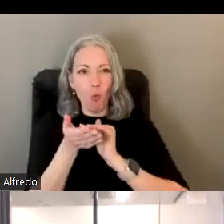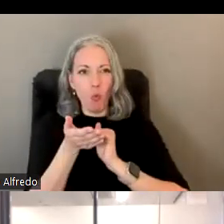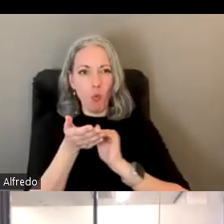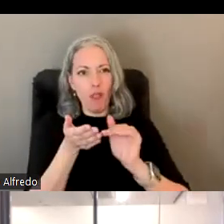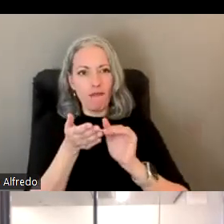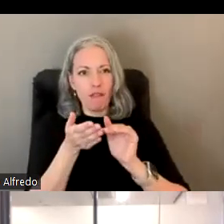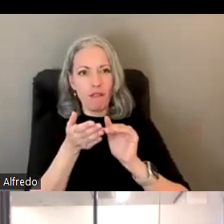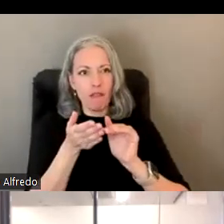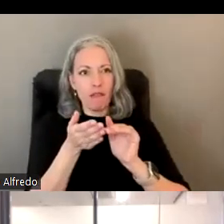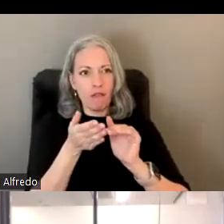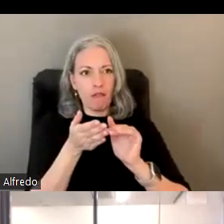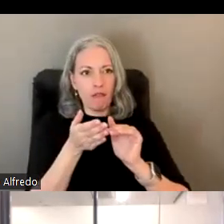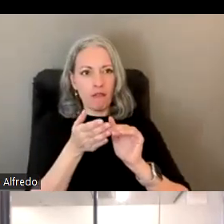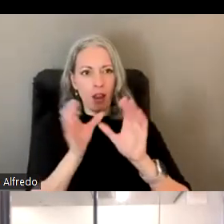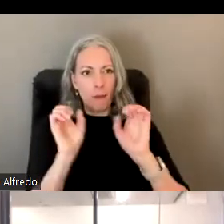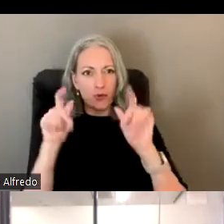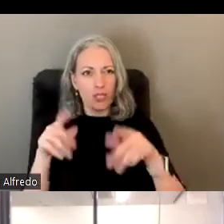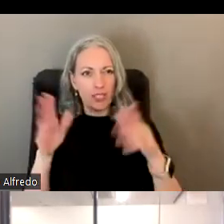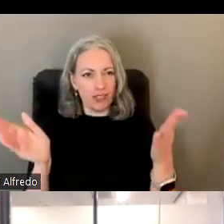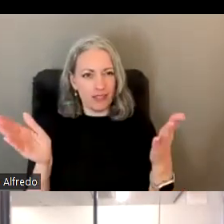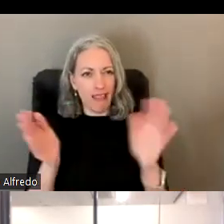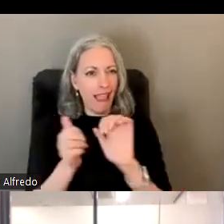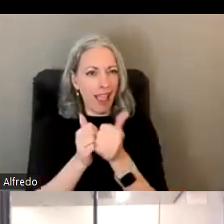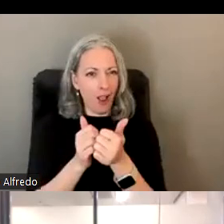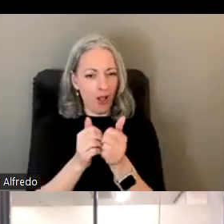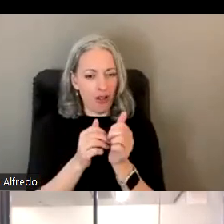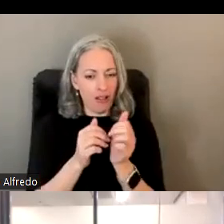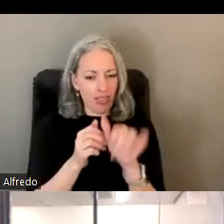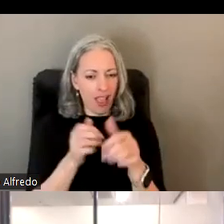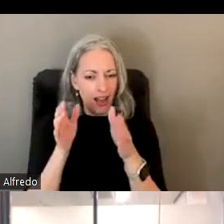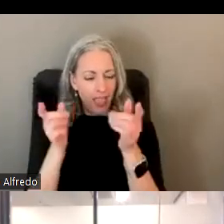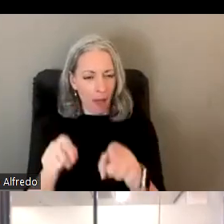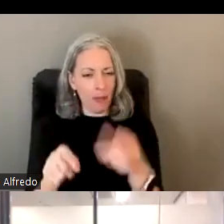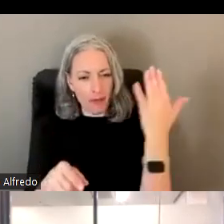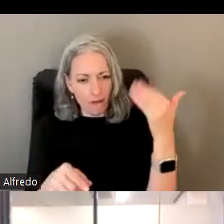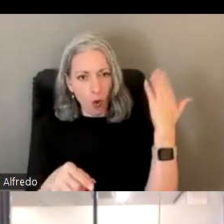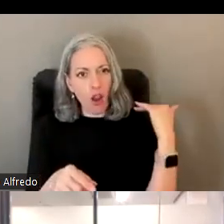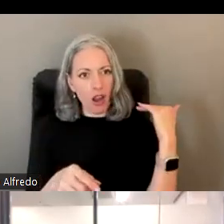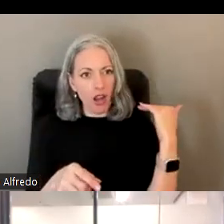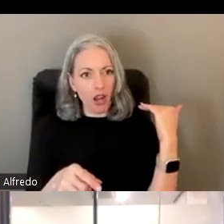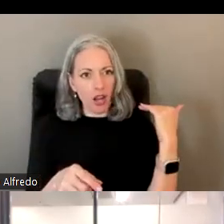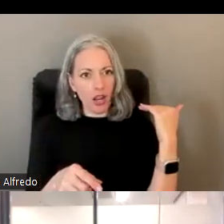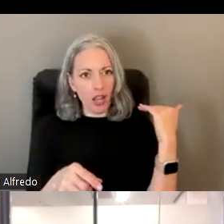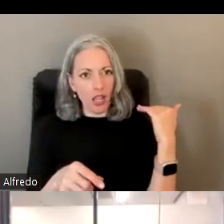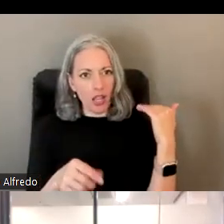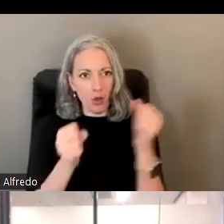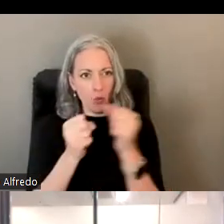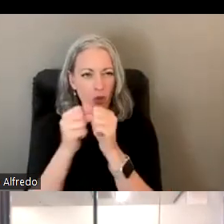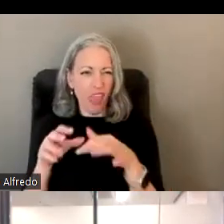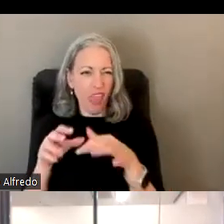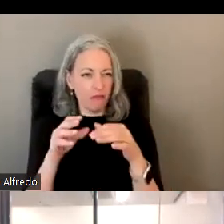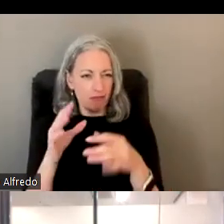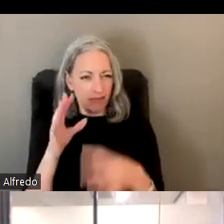something that could be done separate, you know, has been done in the past before without, you know, the extra analysis. Yeah. That's a fiscal